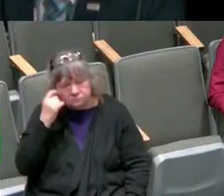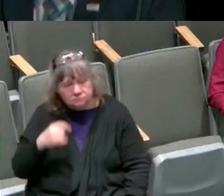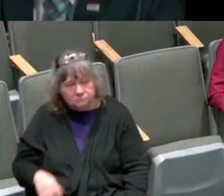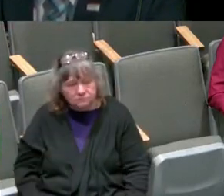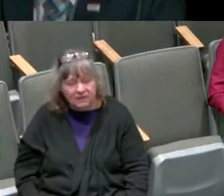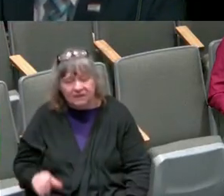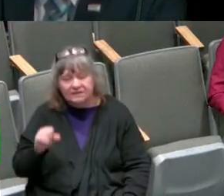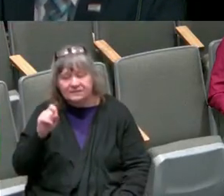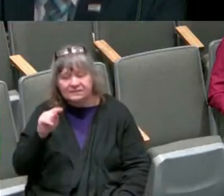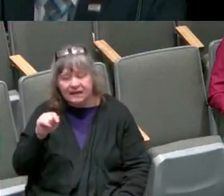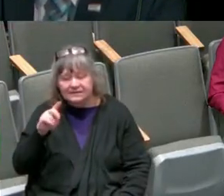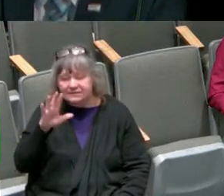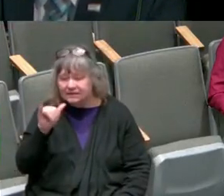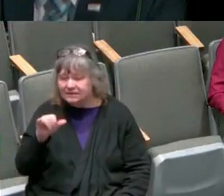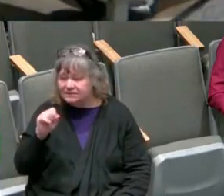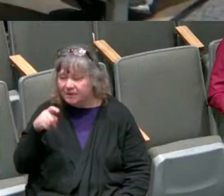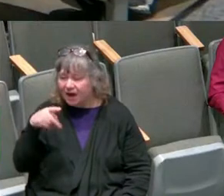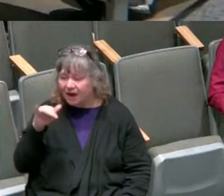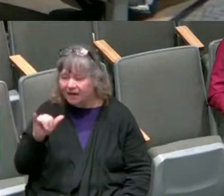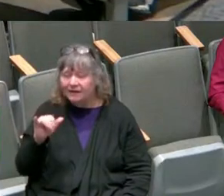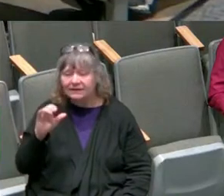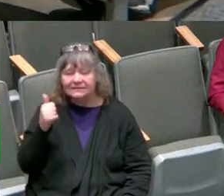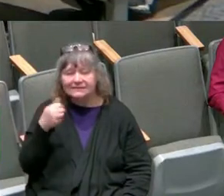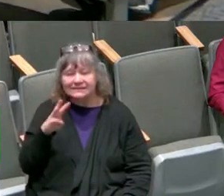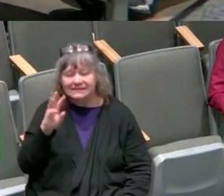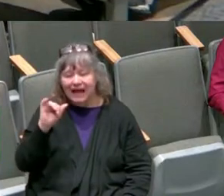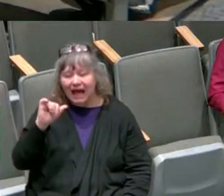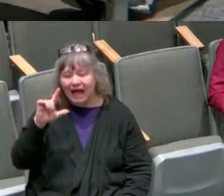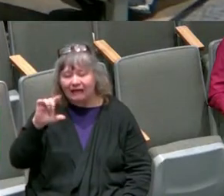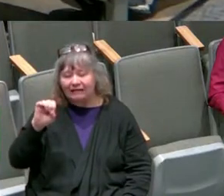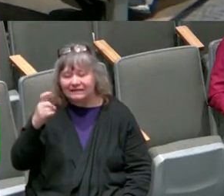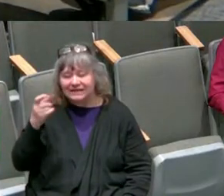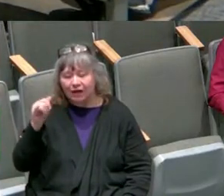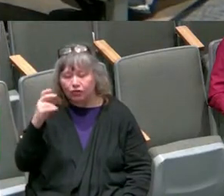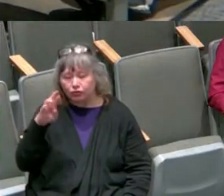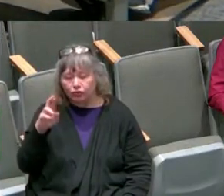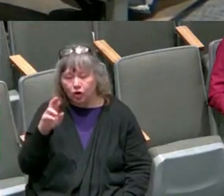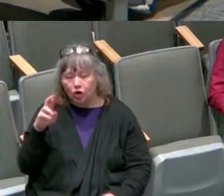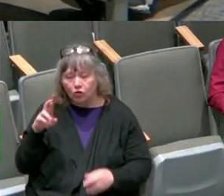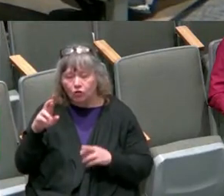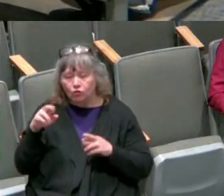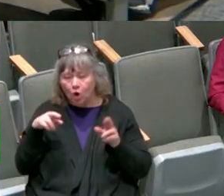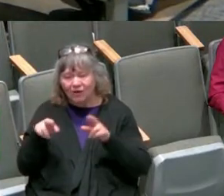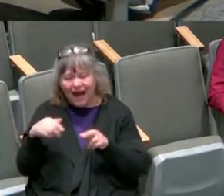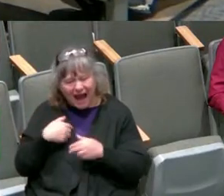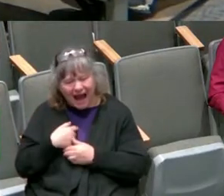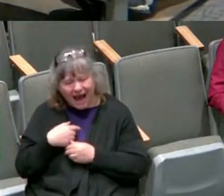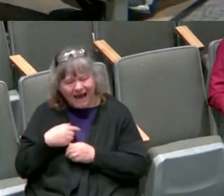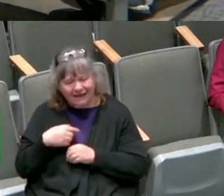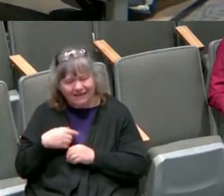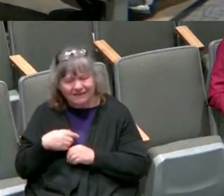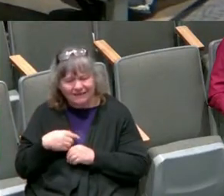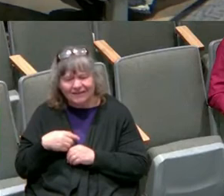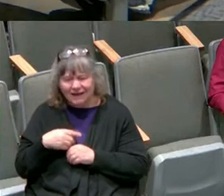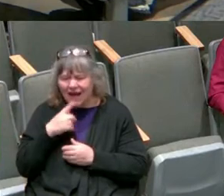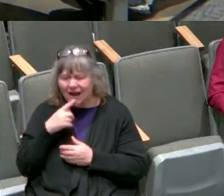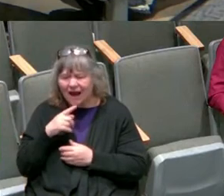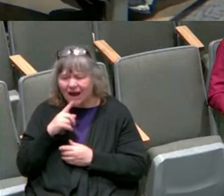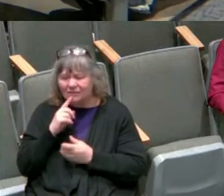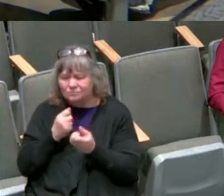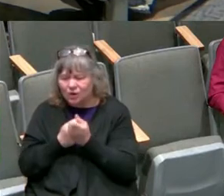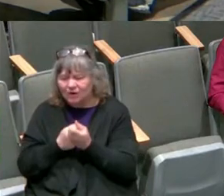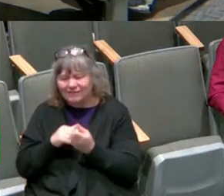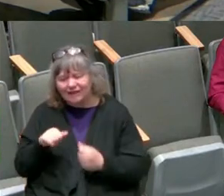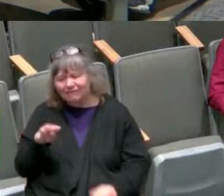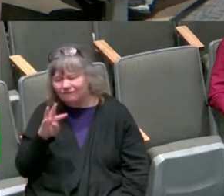Stacy spies 16 Alexander Road um I'm in favor of this you don't want a 40b that's when you don't